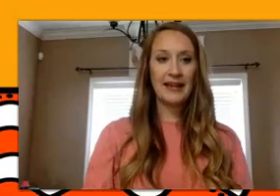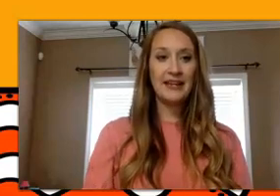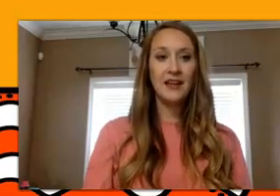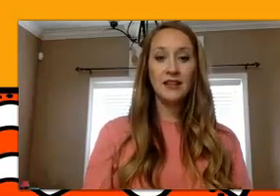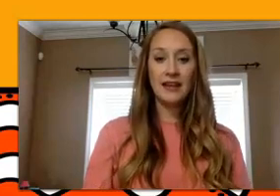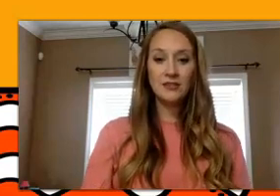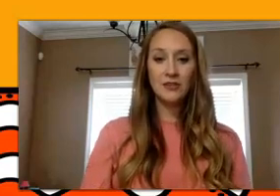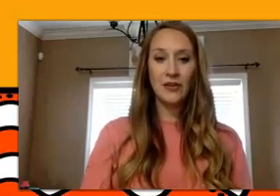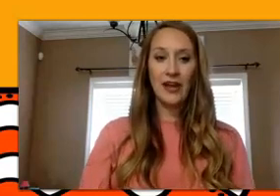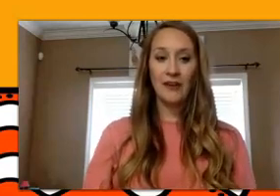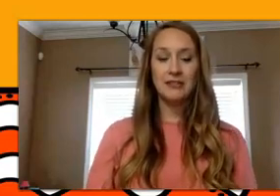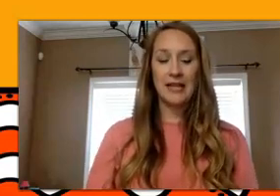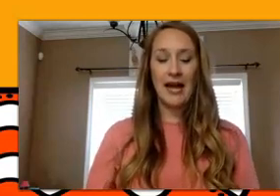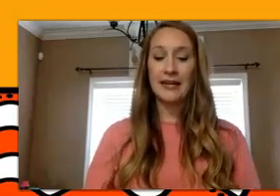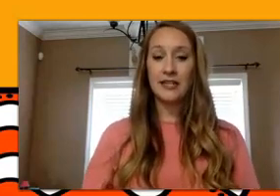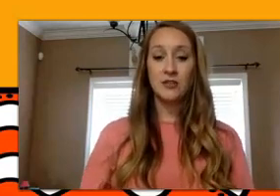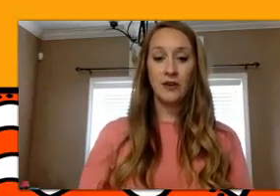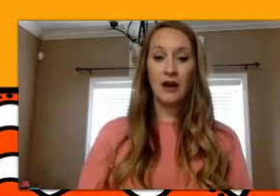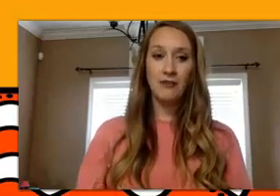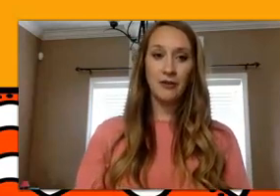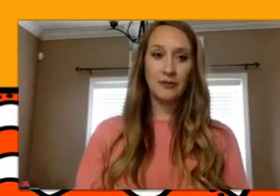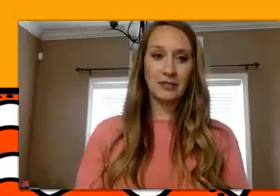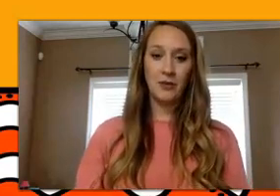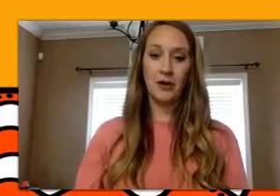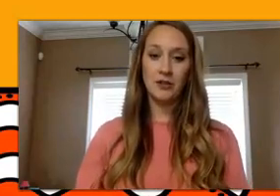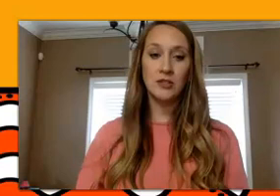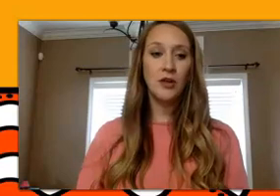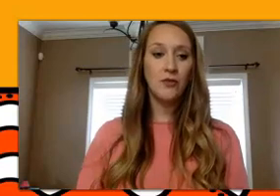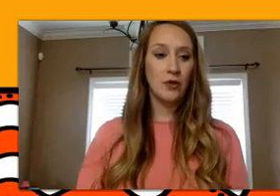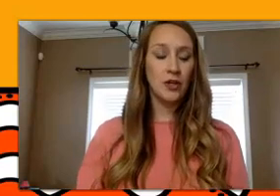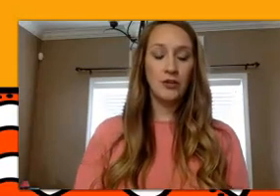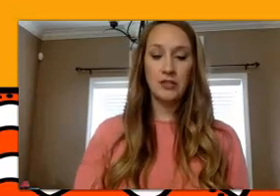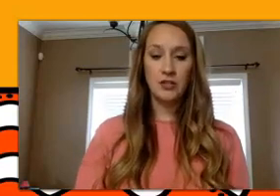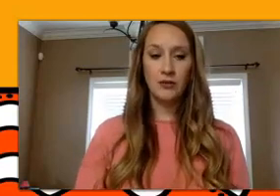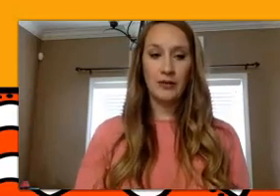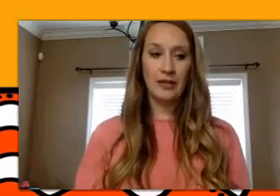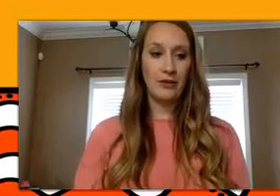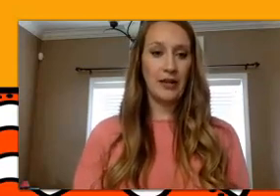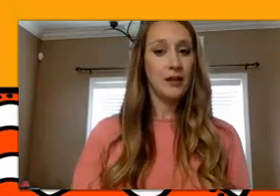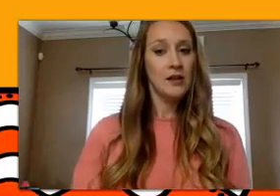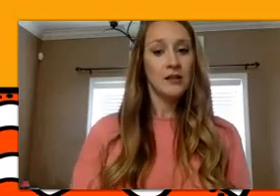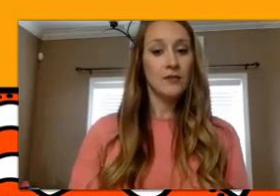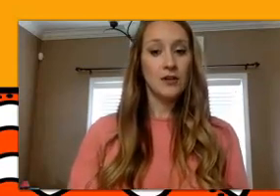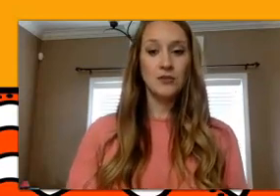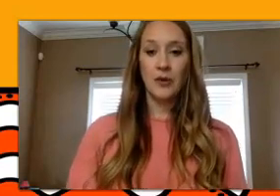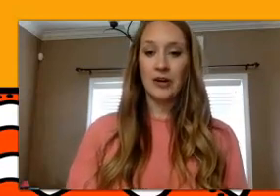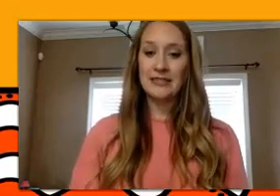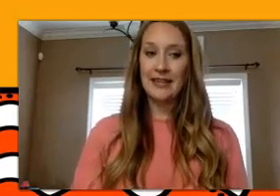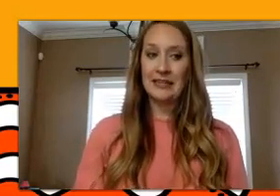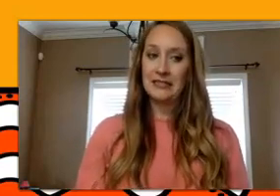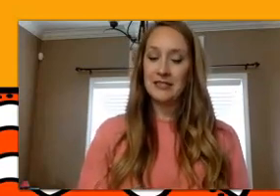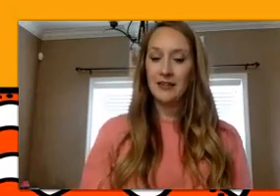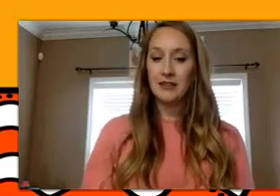Hey everybody, let's learn how to sign each of our high frequency words for Unit 2, Week 3. The first word